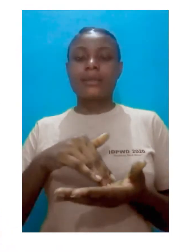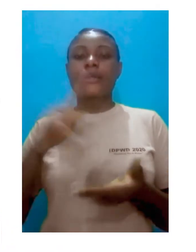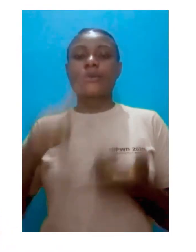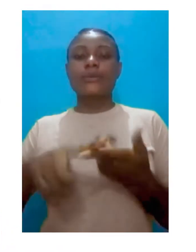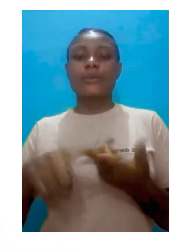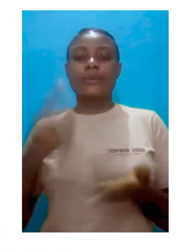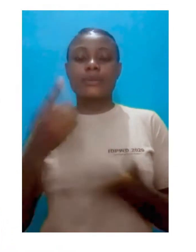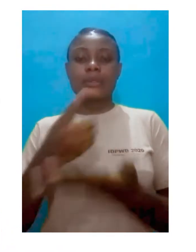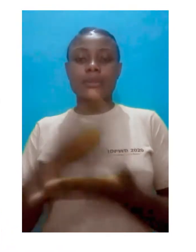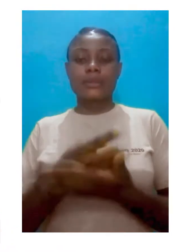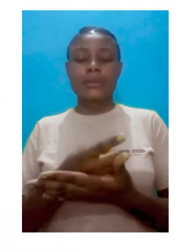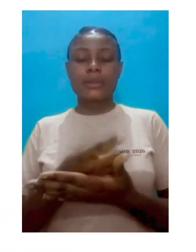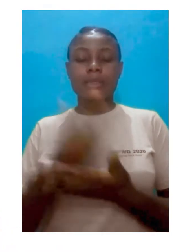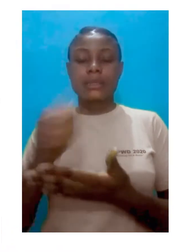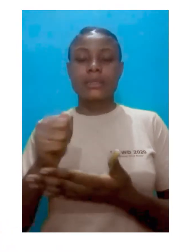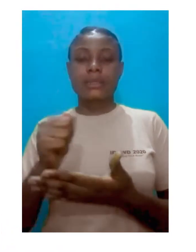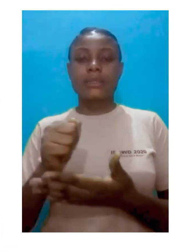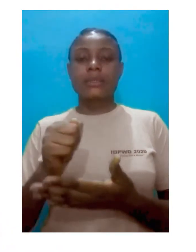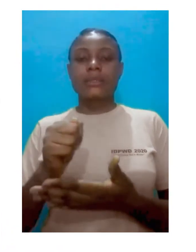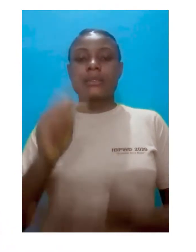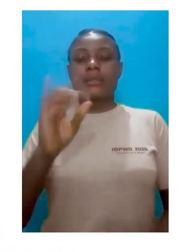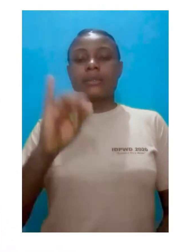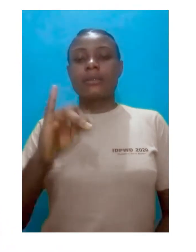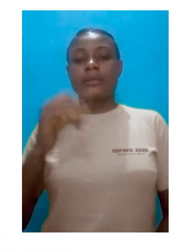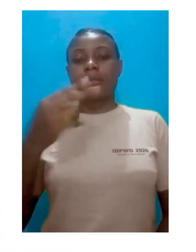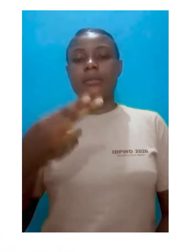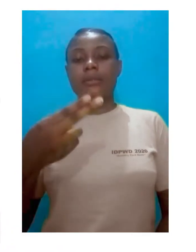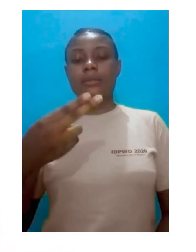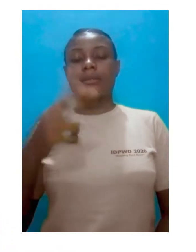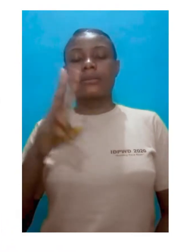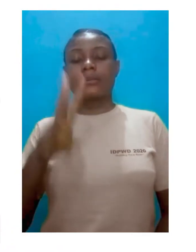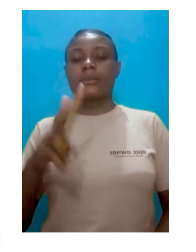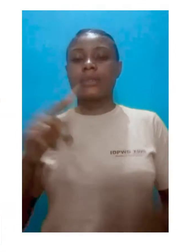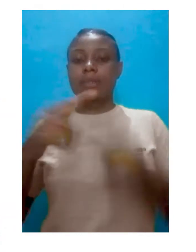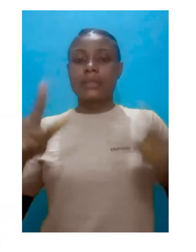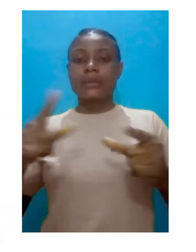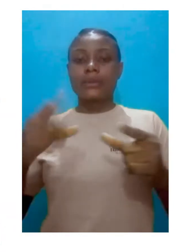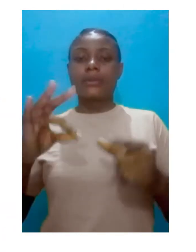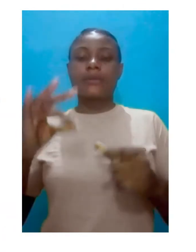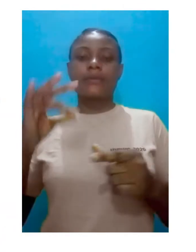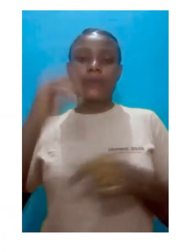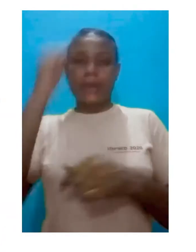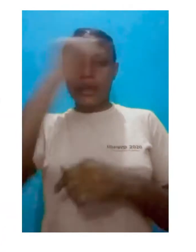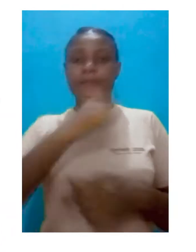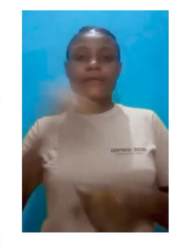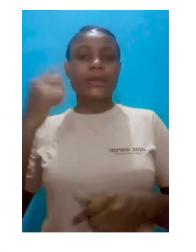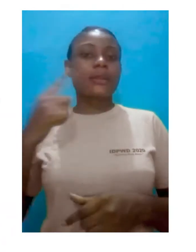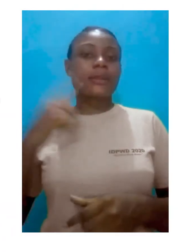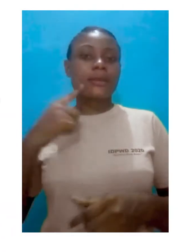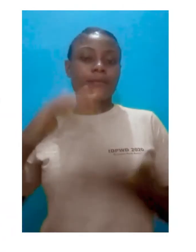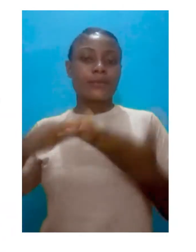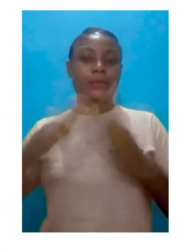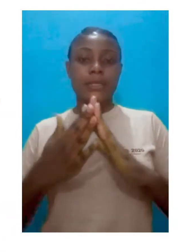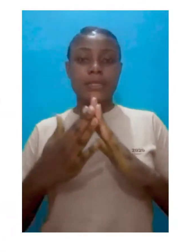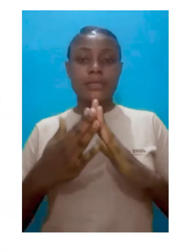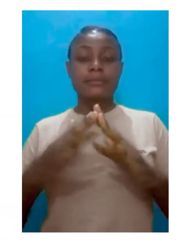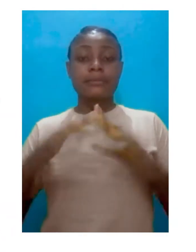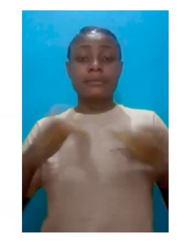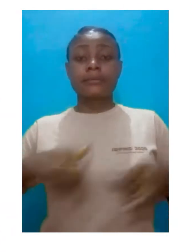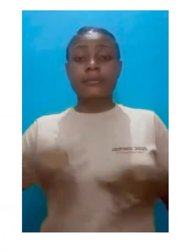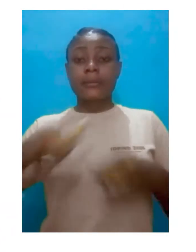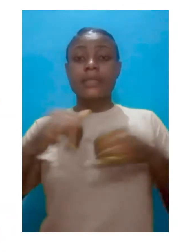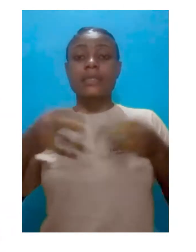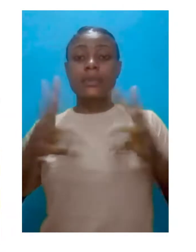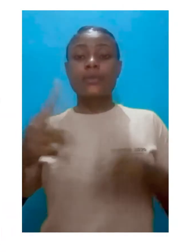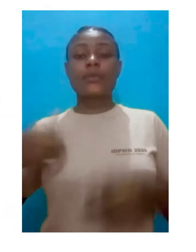to discuss the Indigenous Sign Languages of African deaf communities. And just like we've